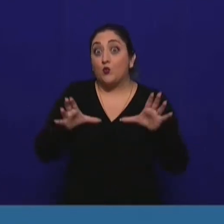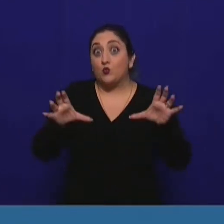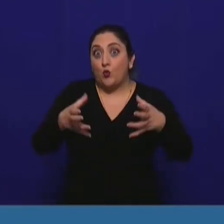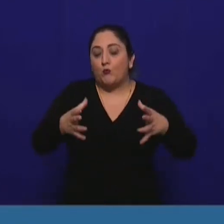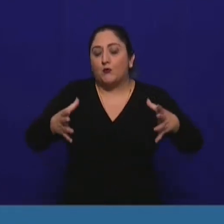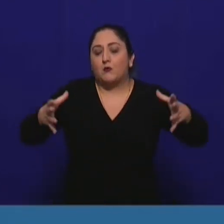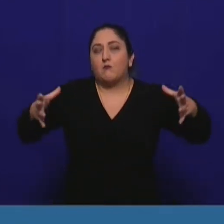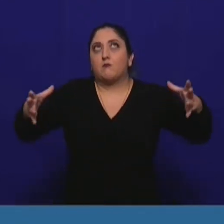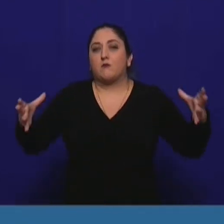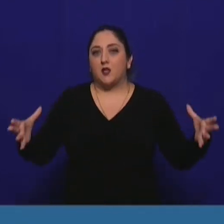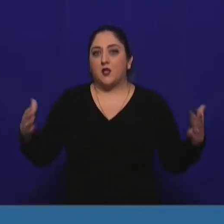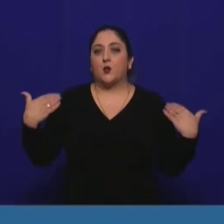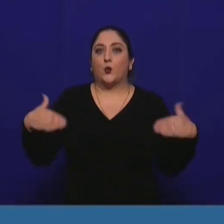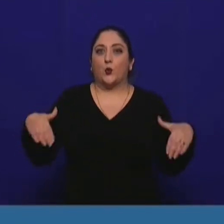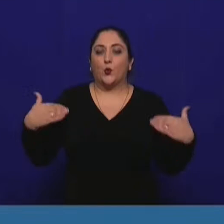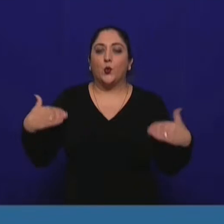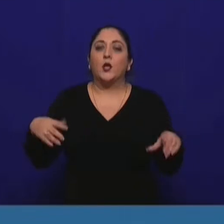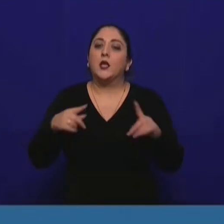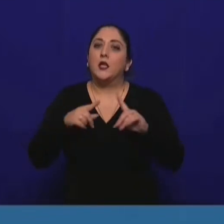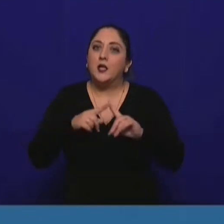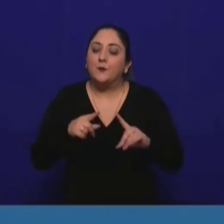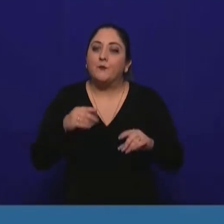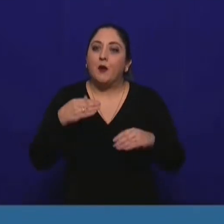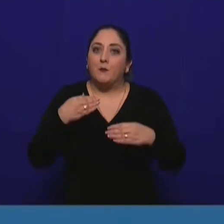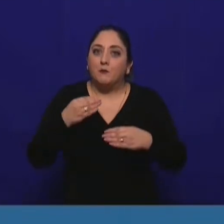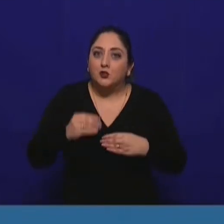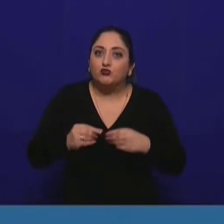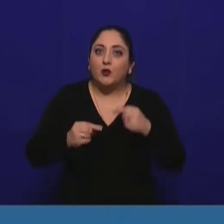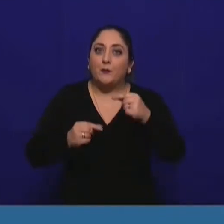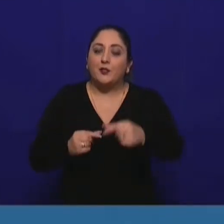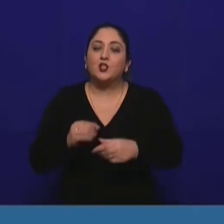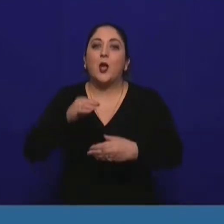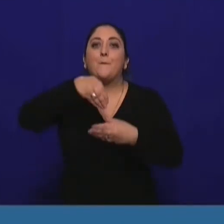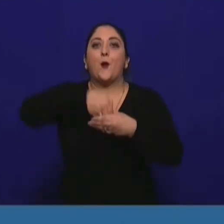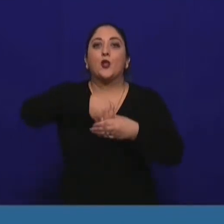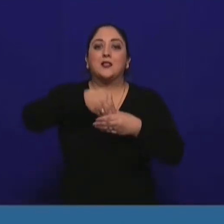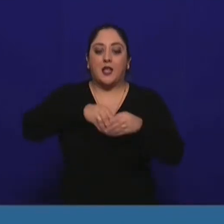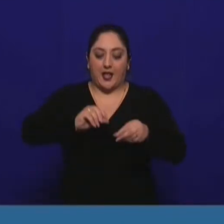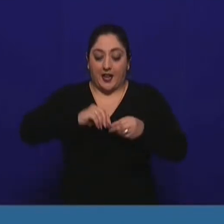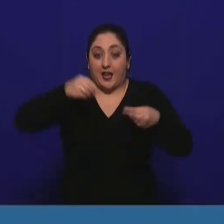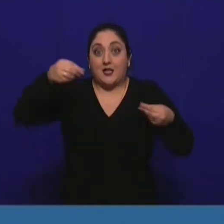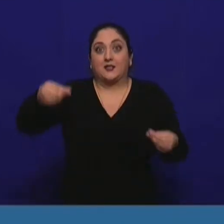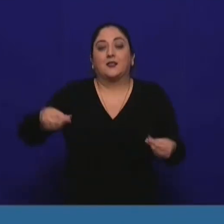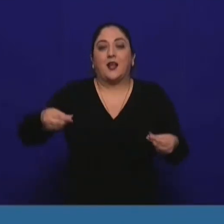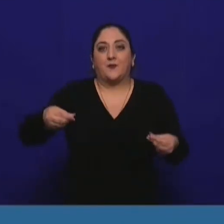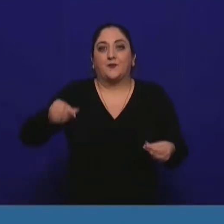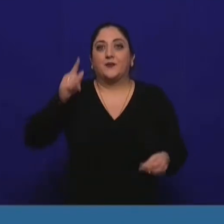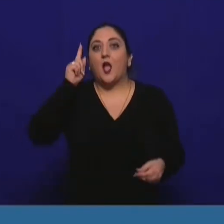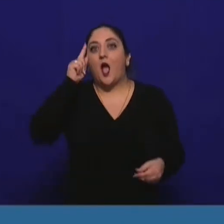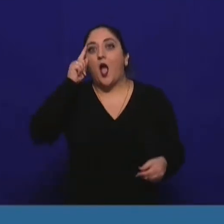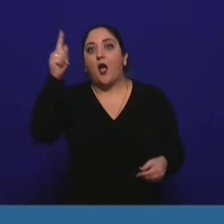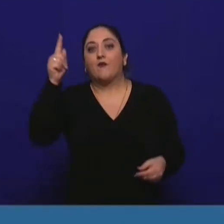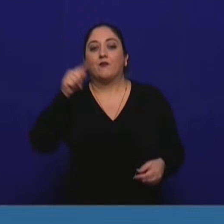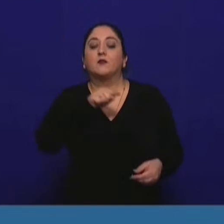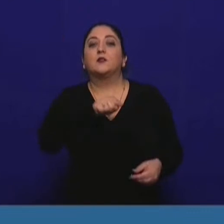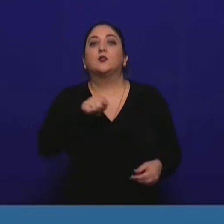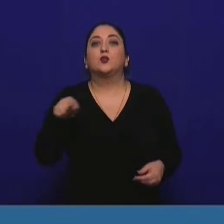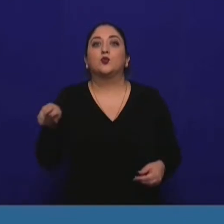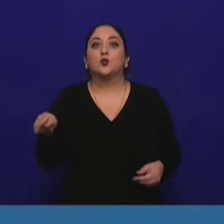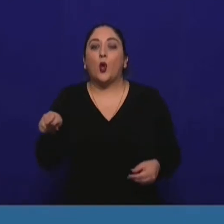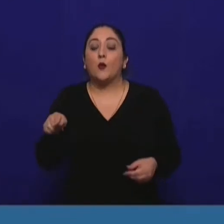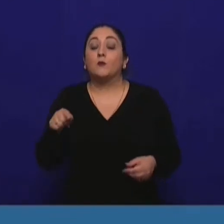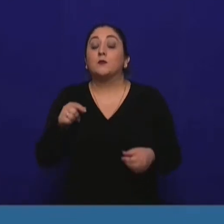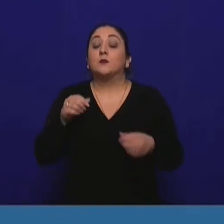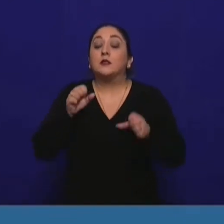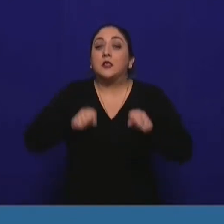ħafna, huwa grupp sostanzjali u allura qegħdin nibatu li tri ftit. Allura nappella għal dawk in-nies li huma jafu li ibatu